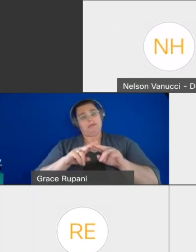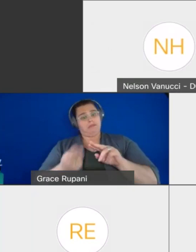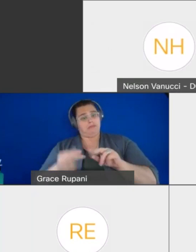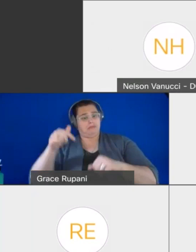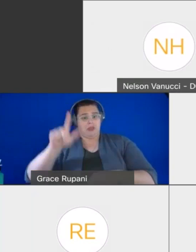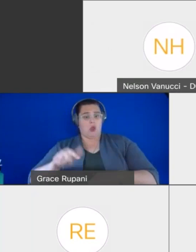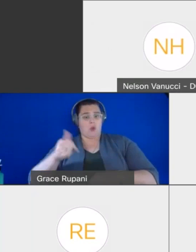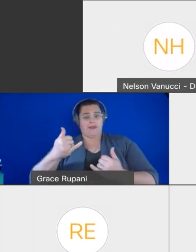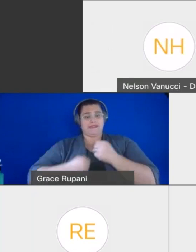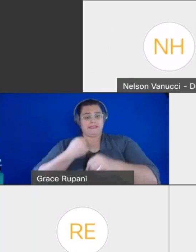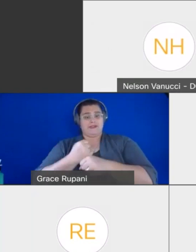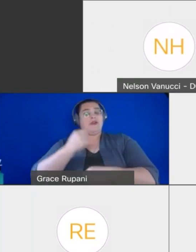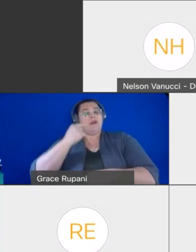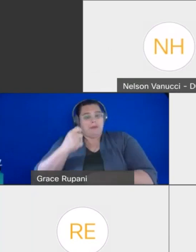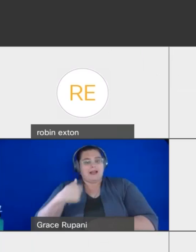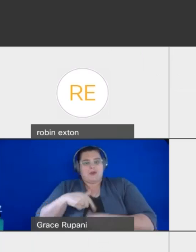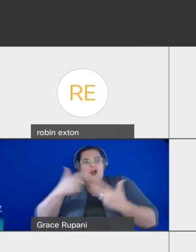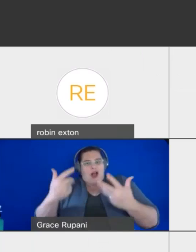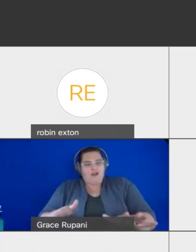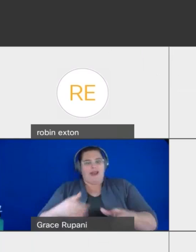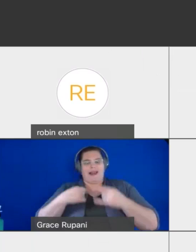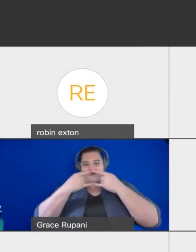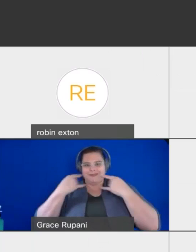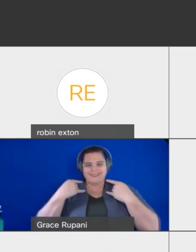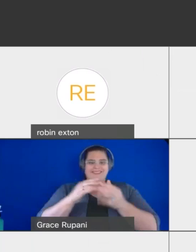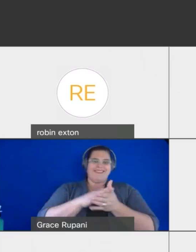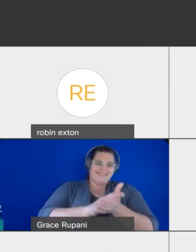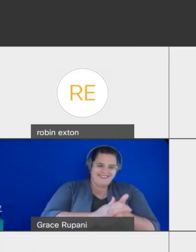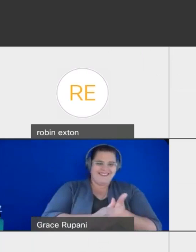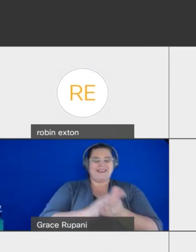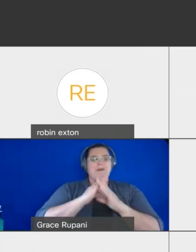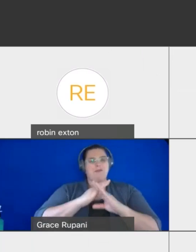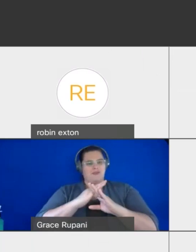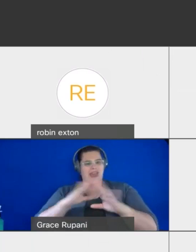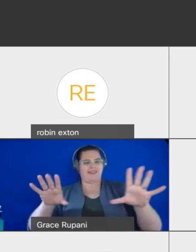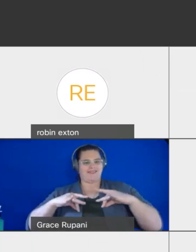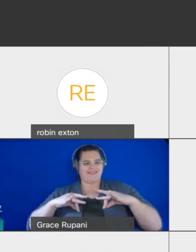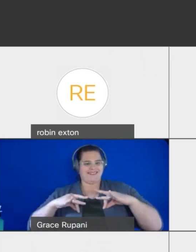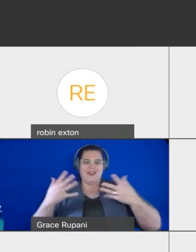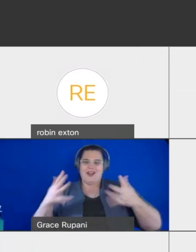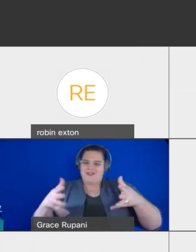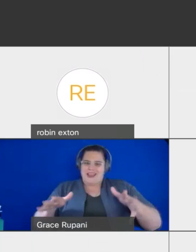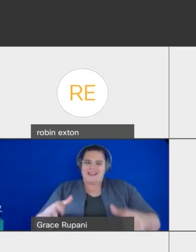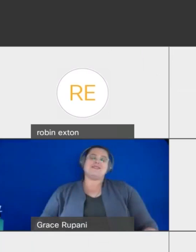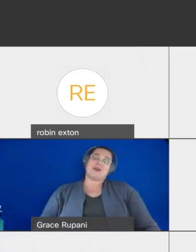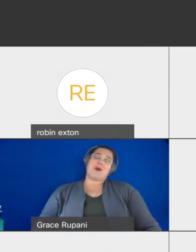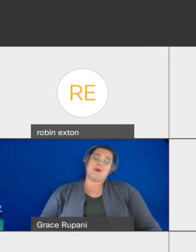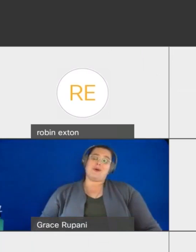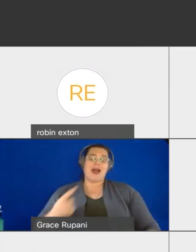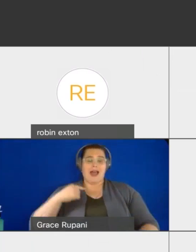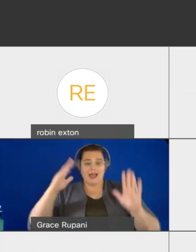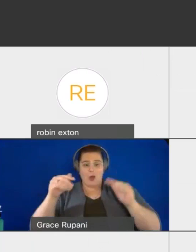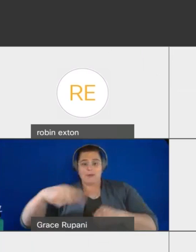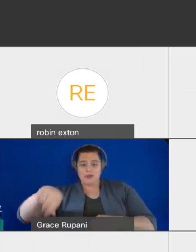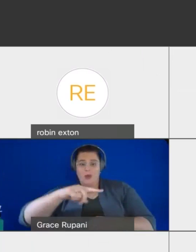Because we should be taking really good preventive health care, really good care of ourselves. So I'm hoping everyone is taking good care